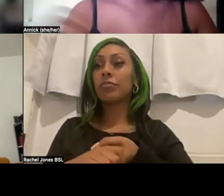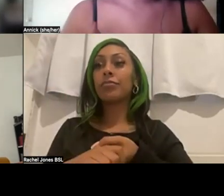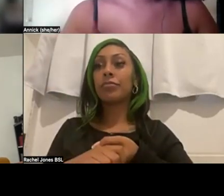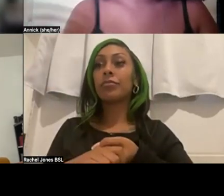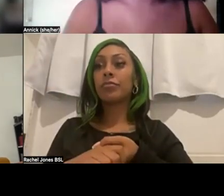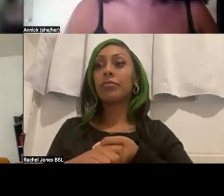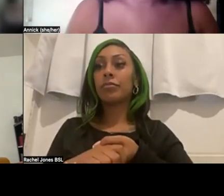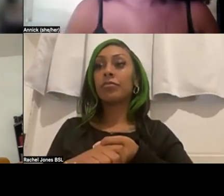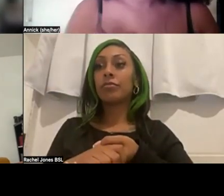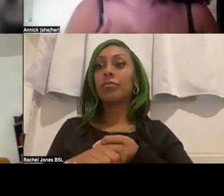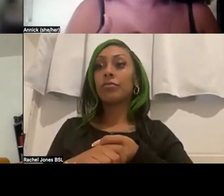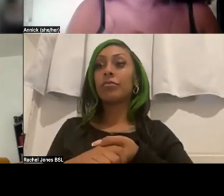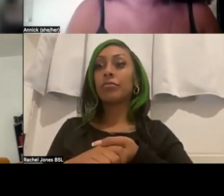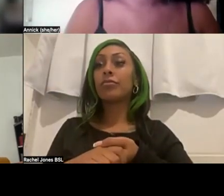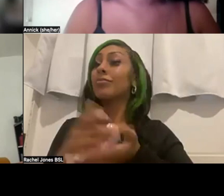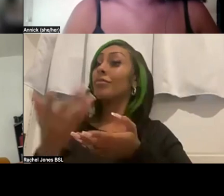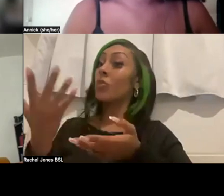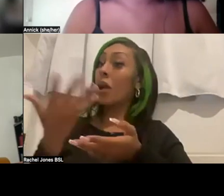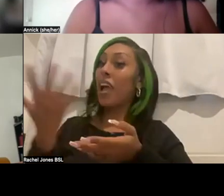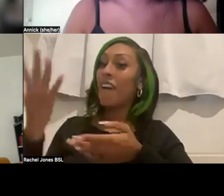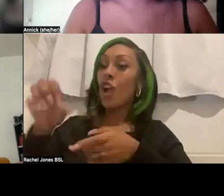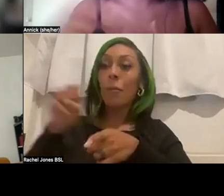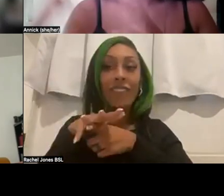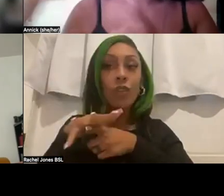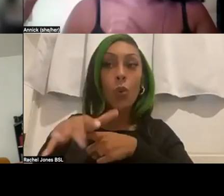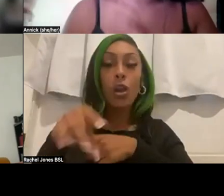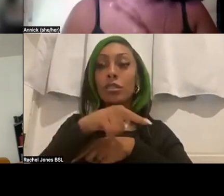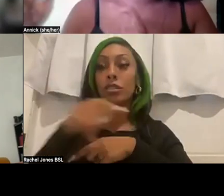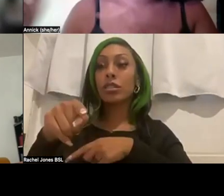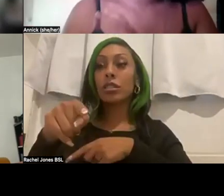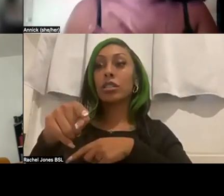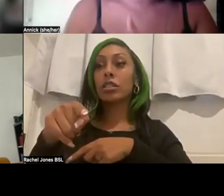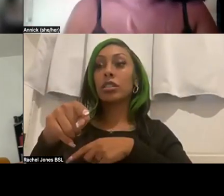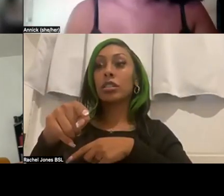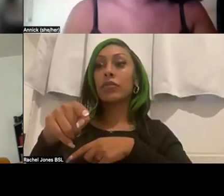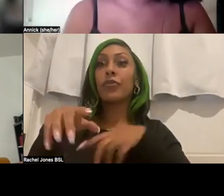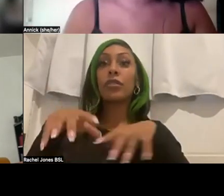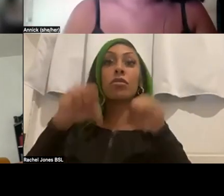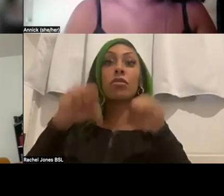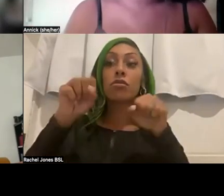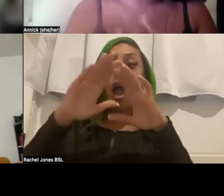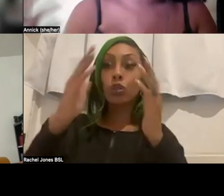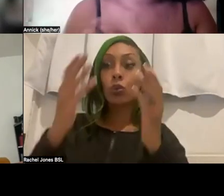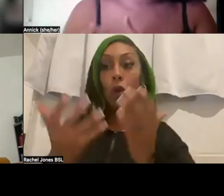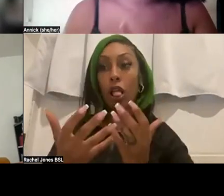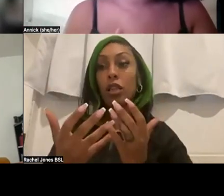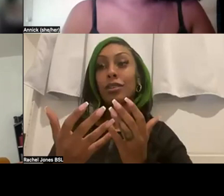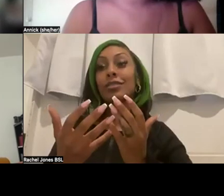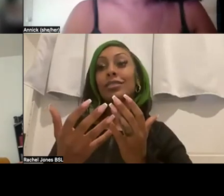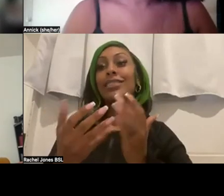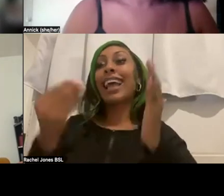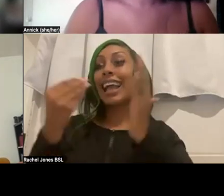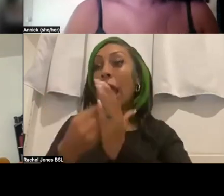come from the influence, in my opinion, of the kind of startup world and the capitalistic